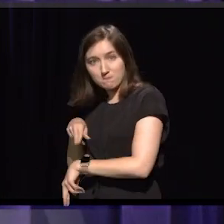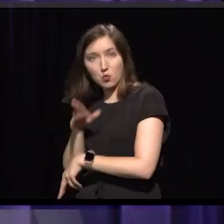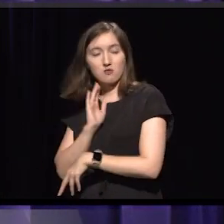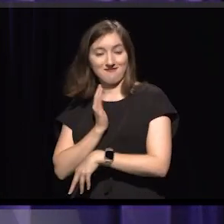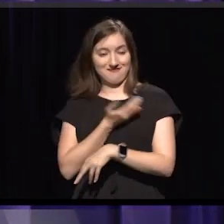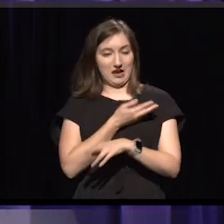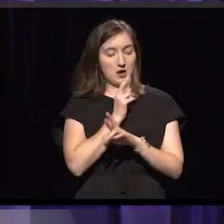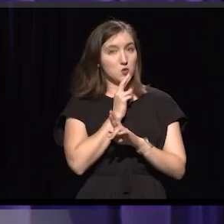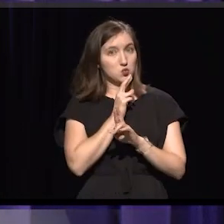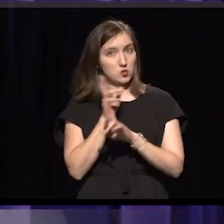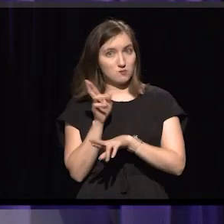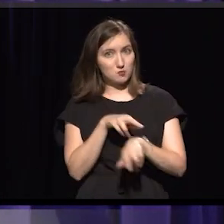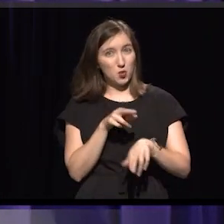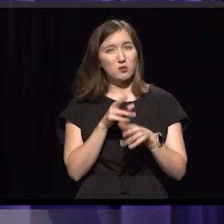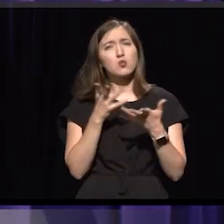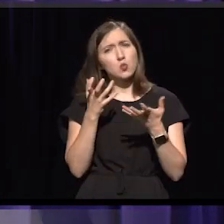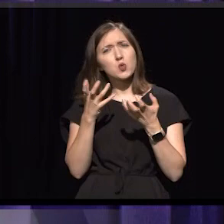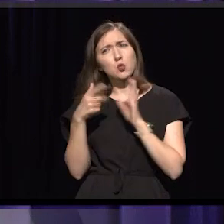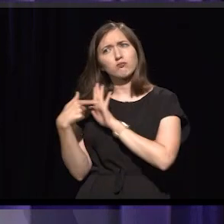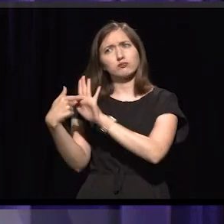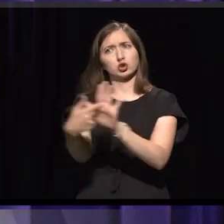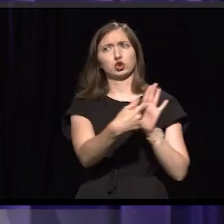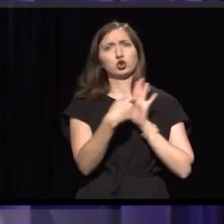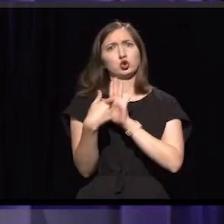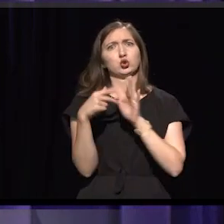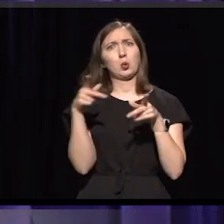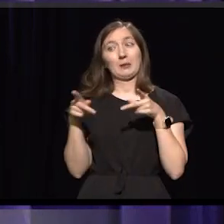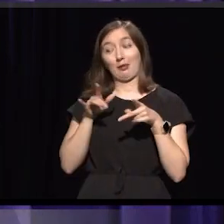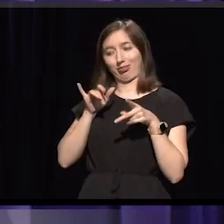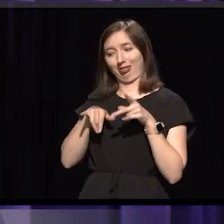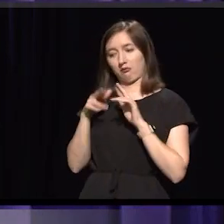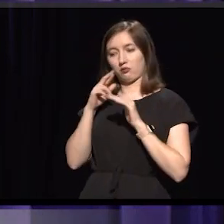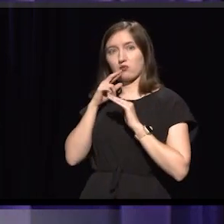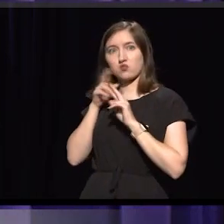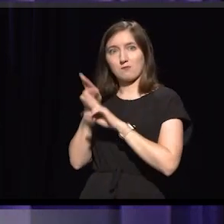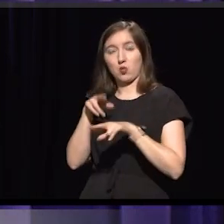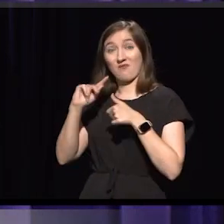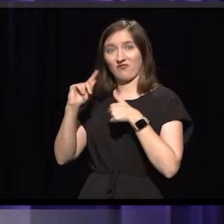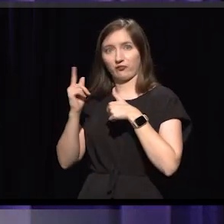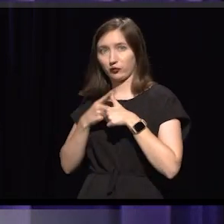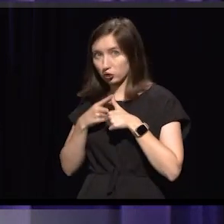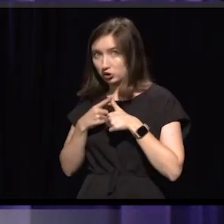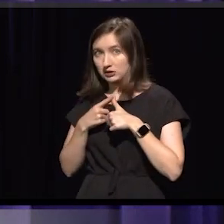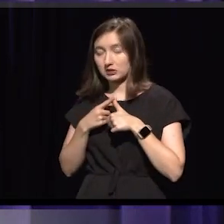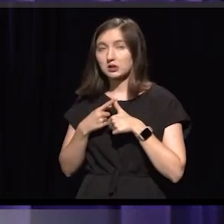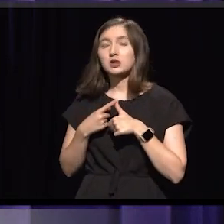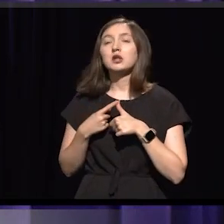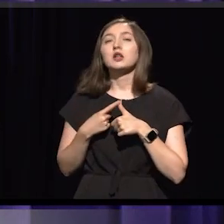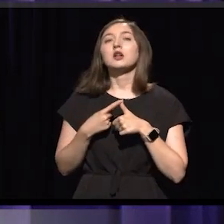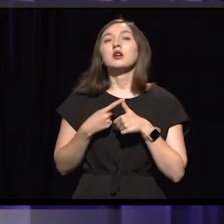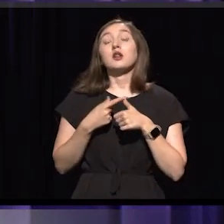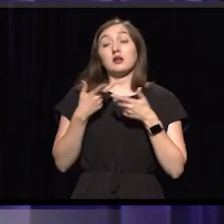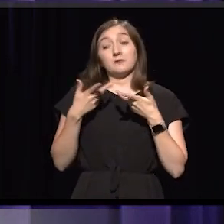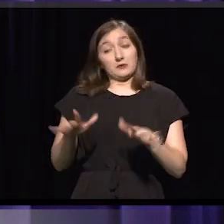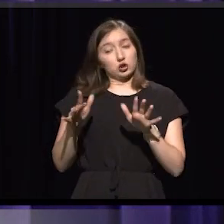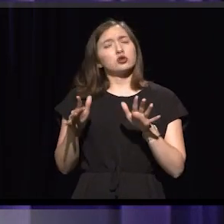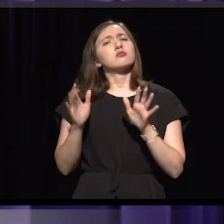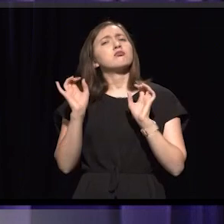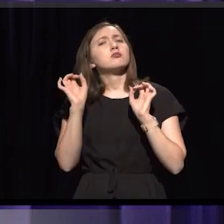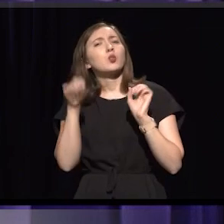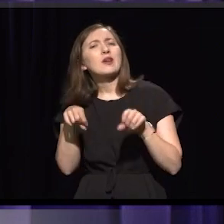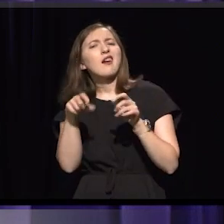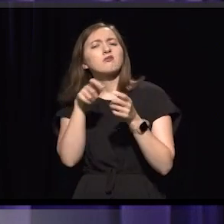we'd love people to look at that first, and then we can point them in the right direction for